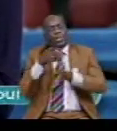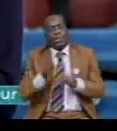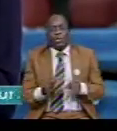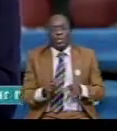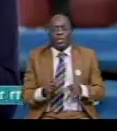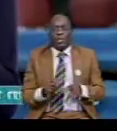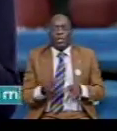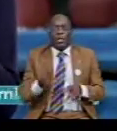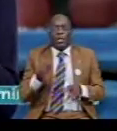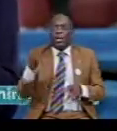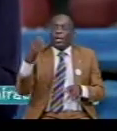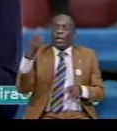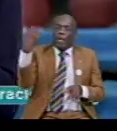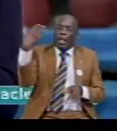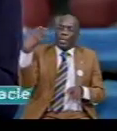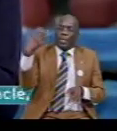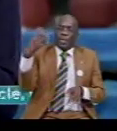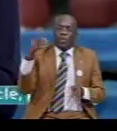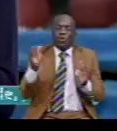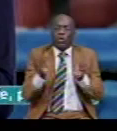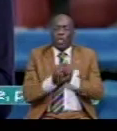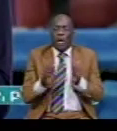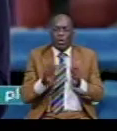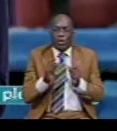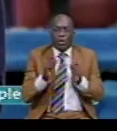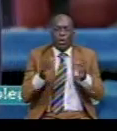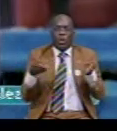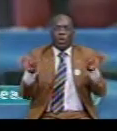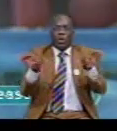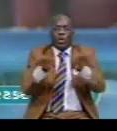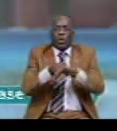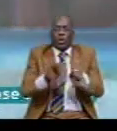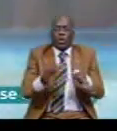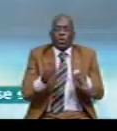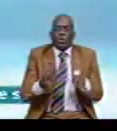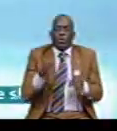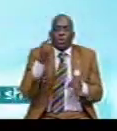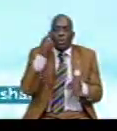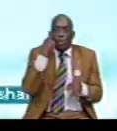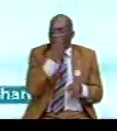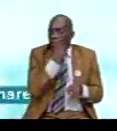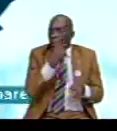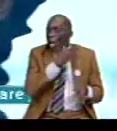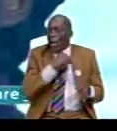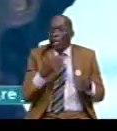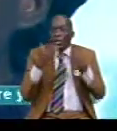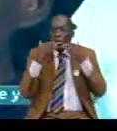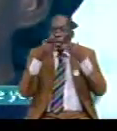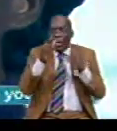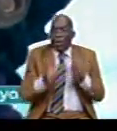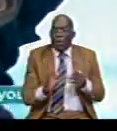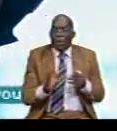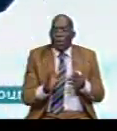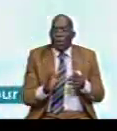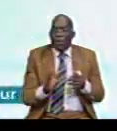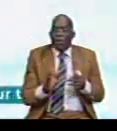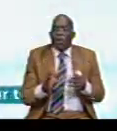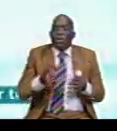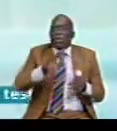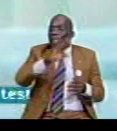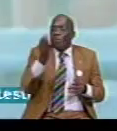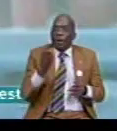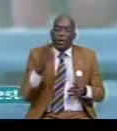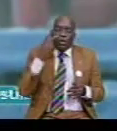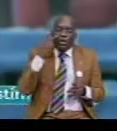this light without having to squint or having to close my eyes. I thank God for healing me, even though I never made it a prayer point. He saw that